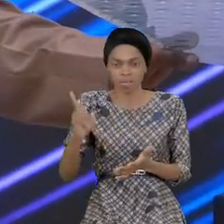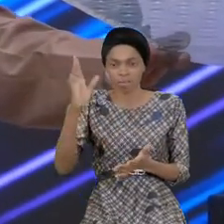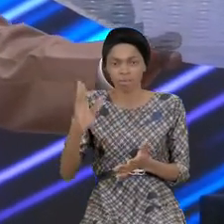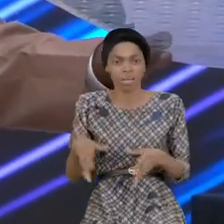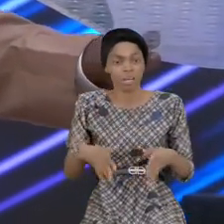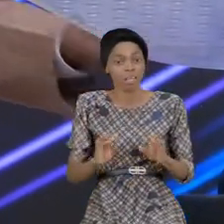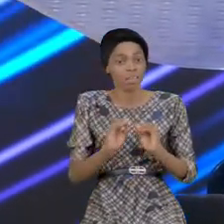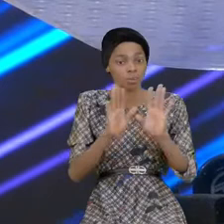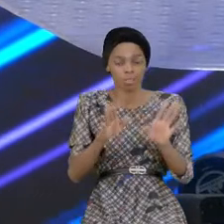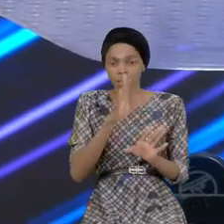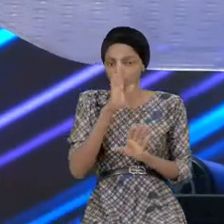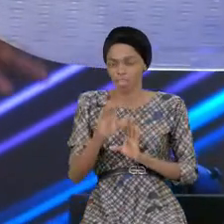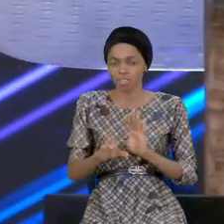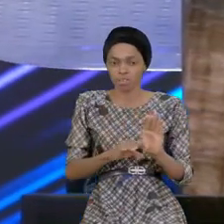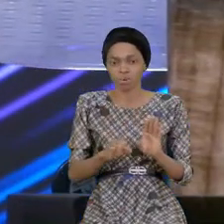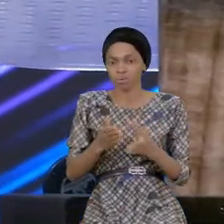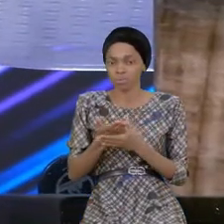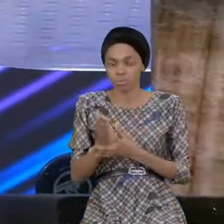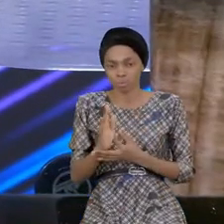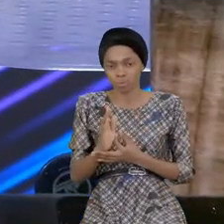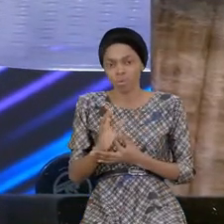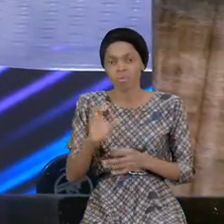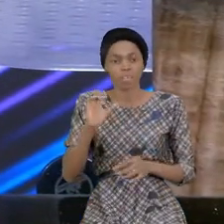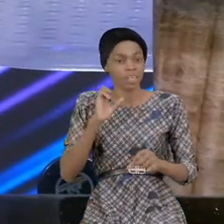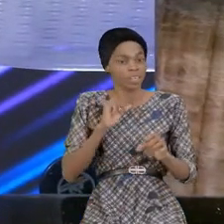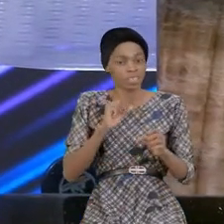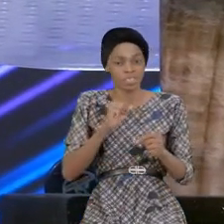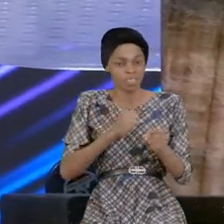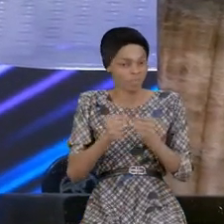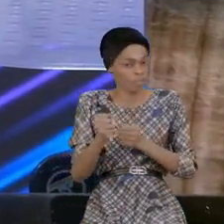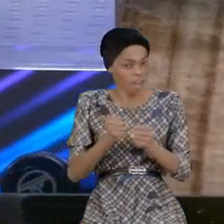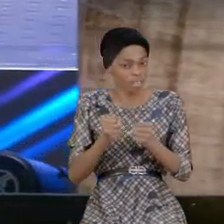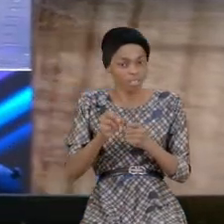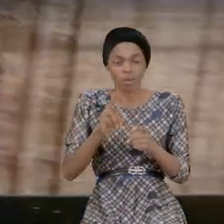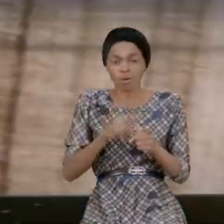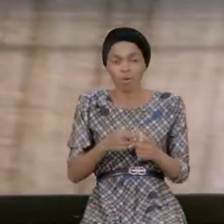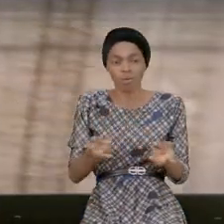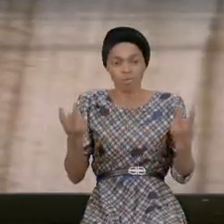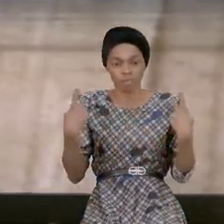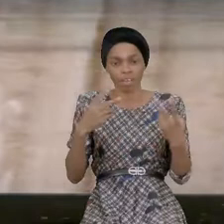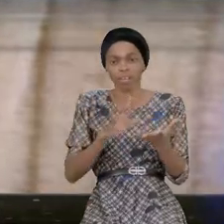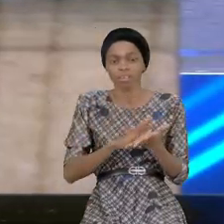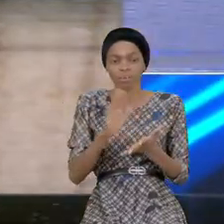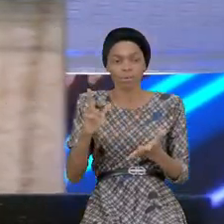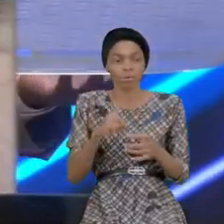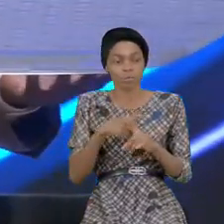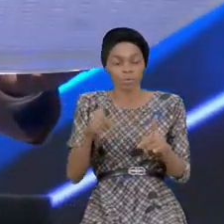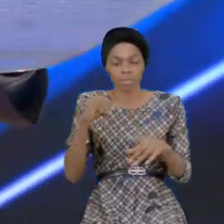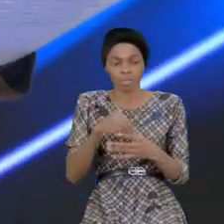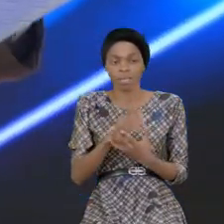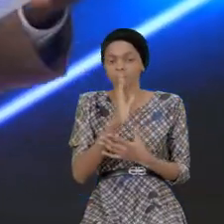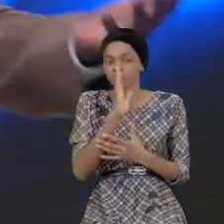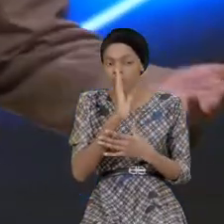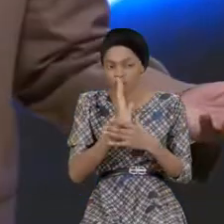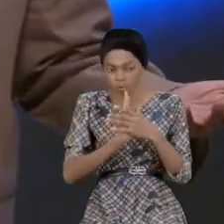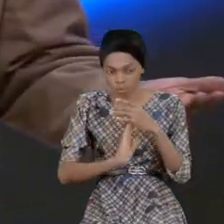be done through strife or vain glory, but in lowliness